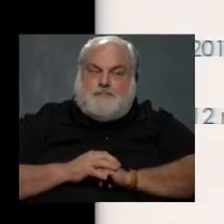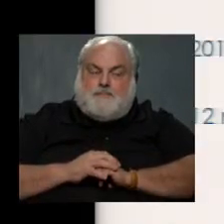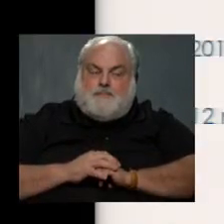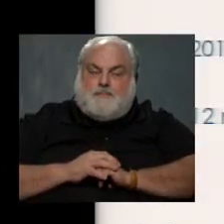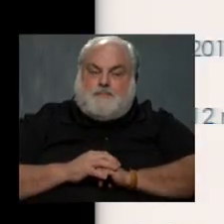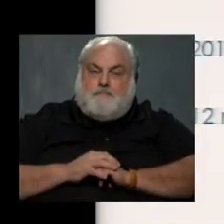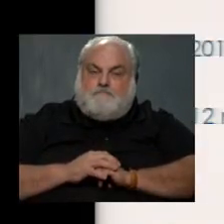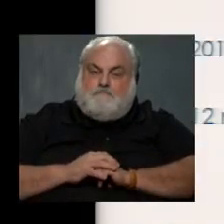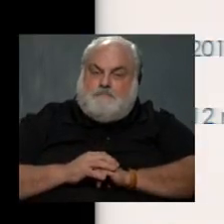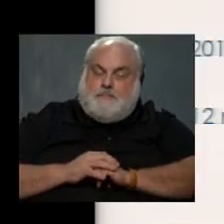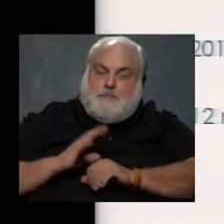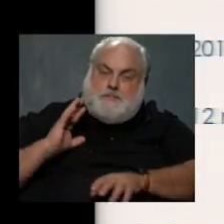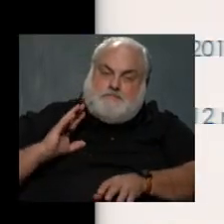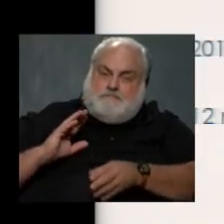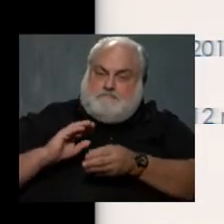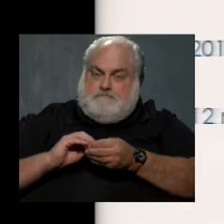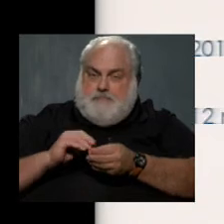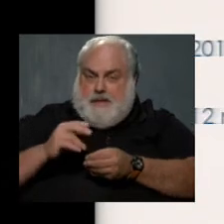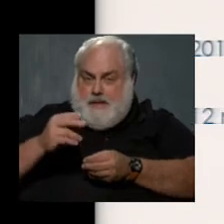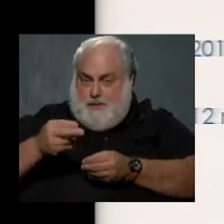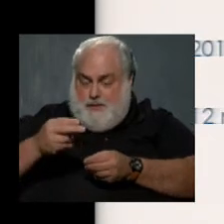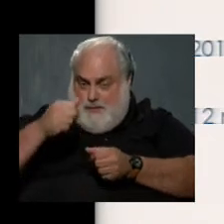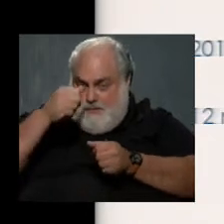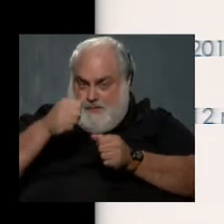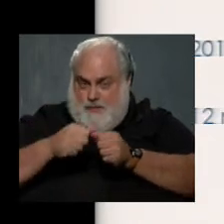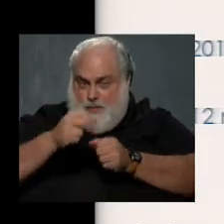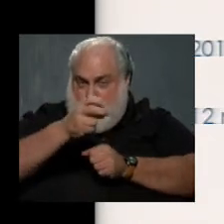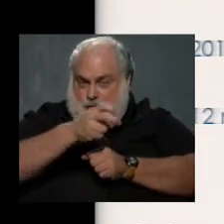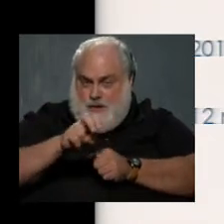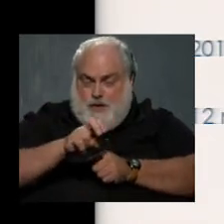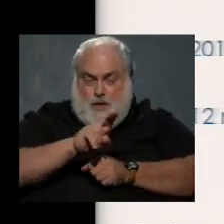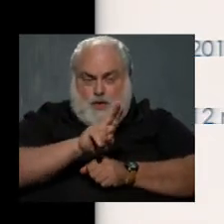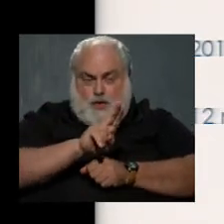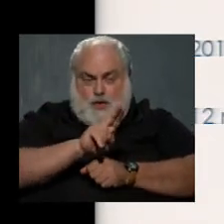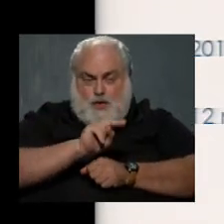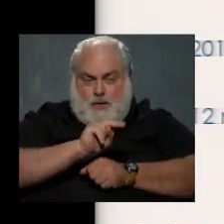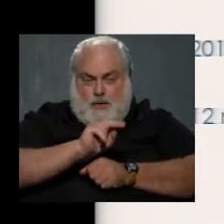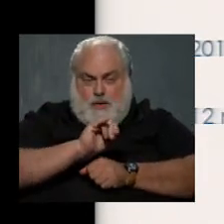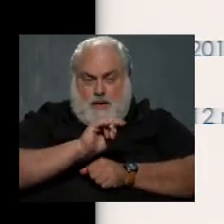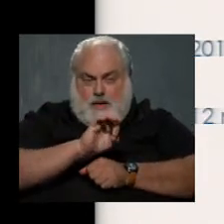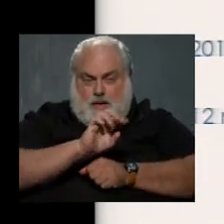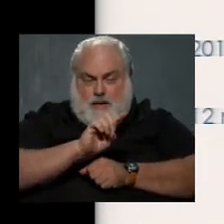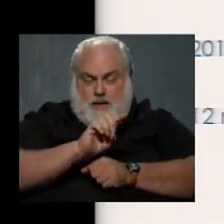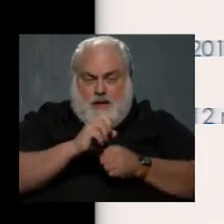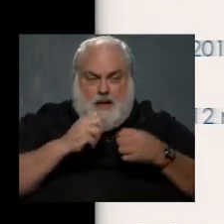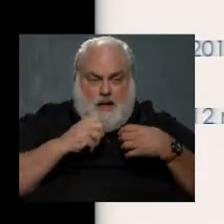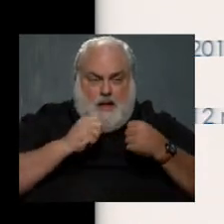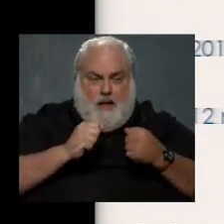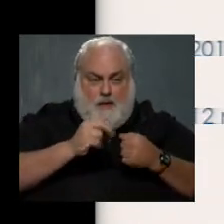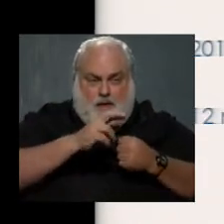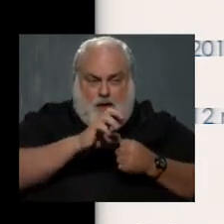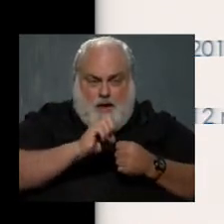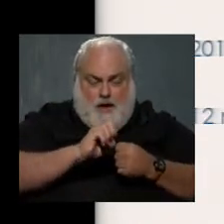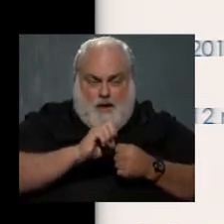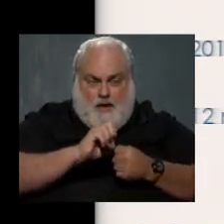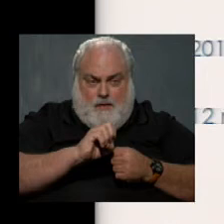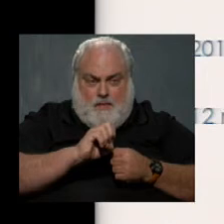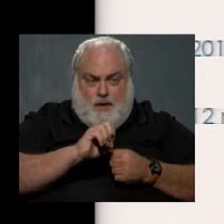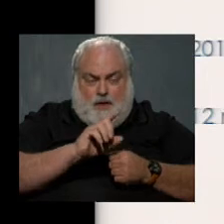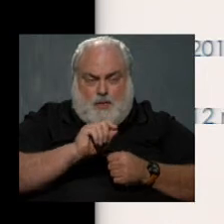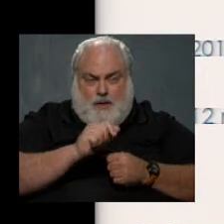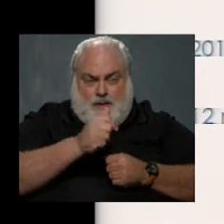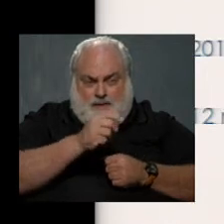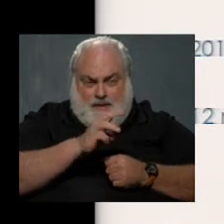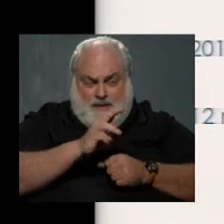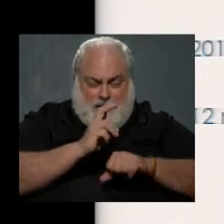look back a little history, as you remember, we switched to United Healthcare January 1 of 2016. That was a difficult